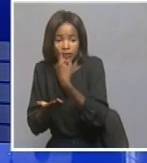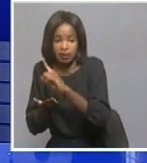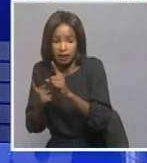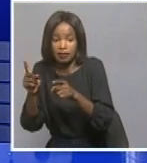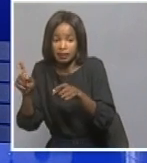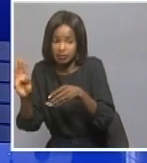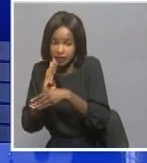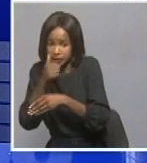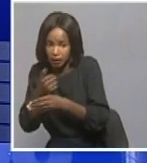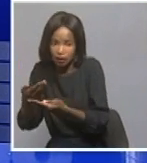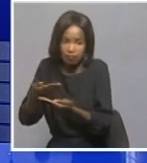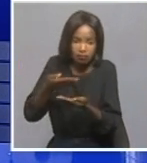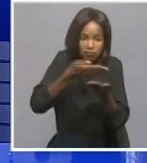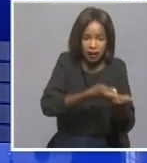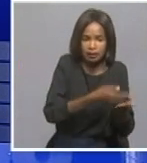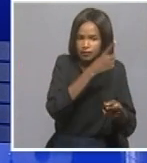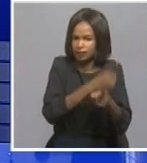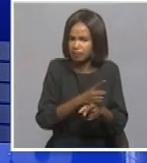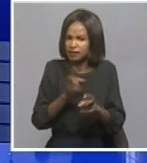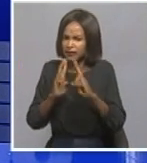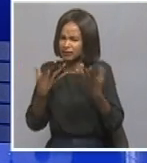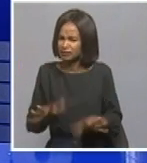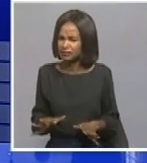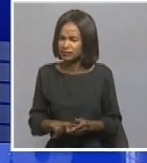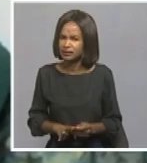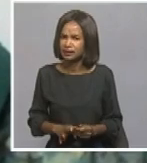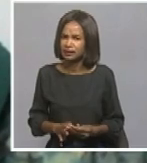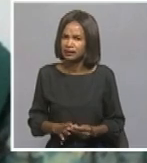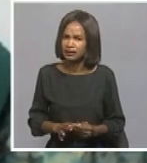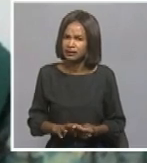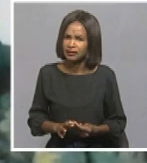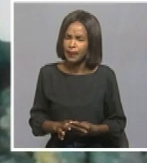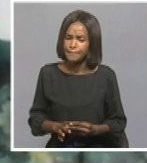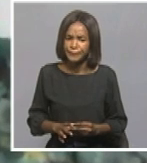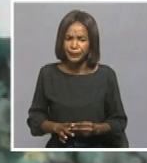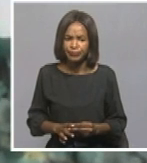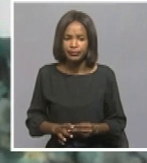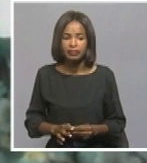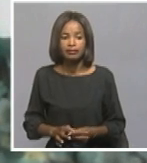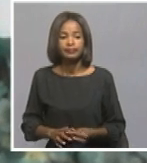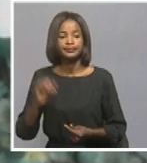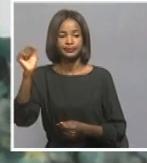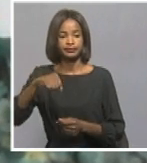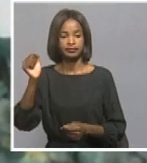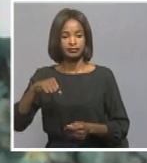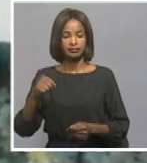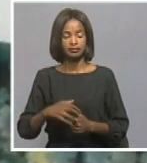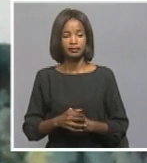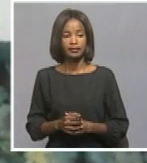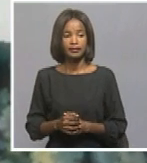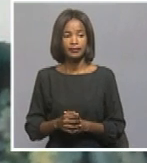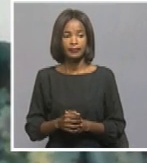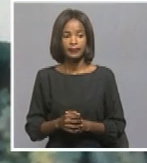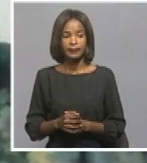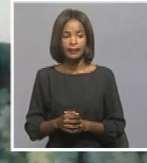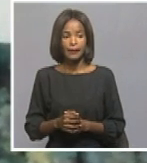even support in other means during this specific period? Yes, I think think Namibians